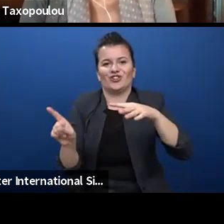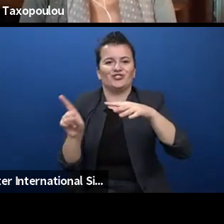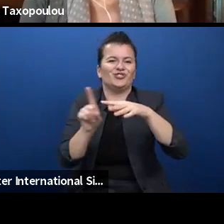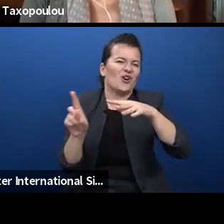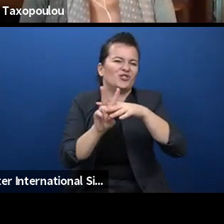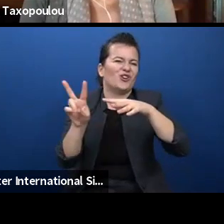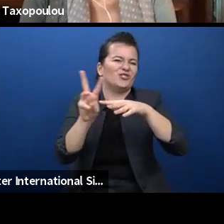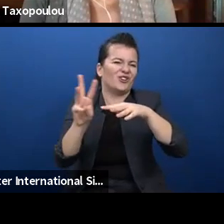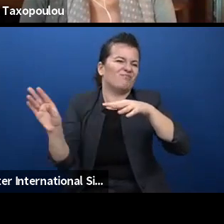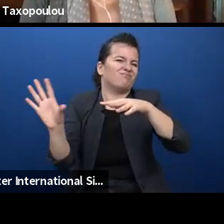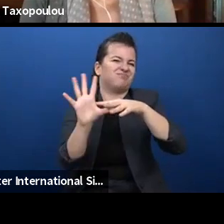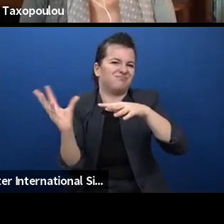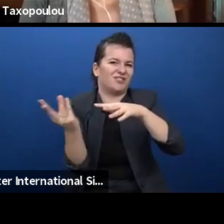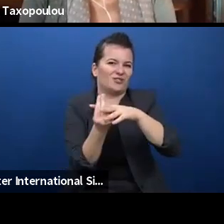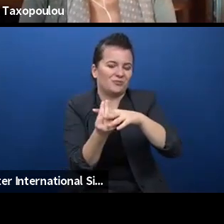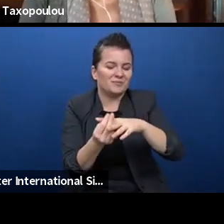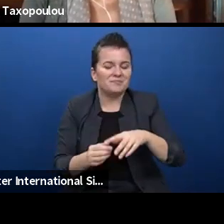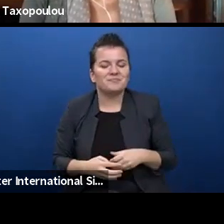Benjamin's presentation.